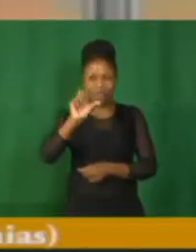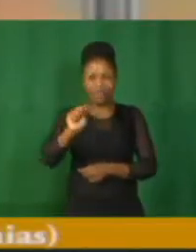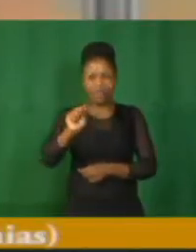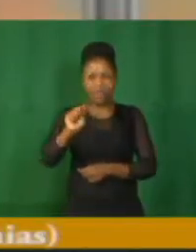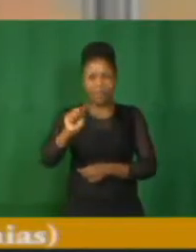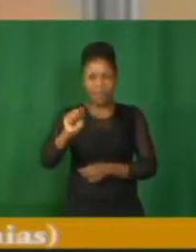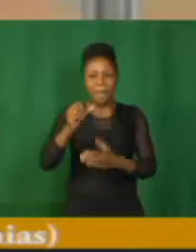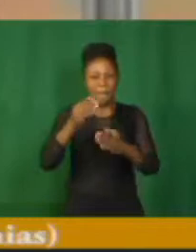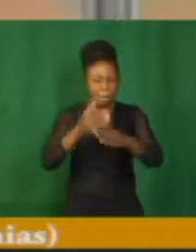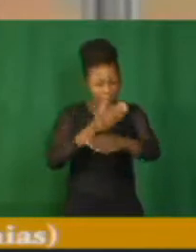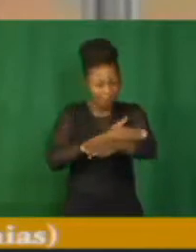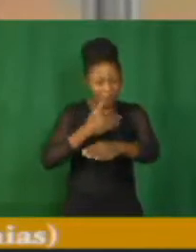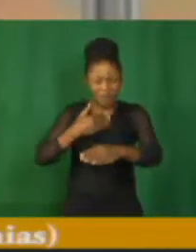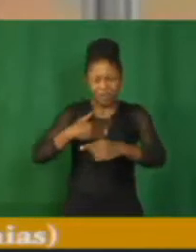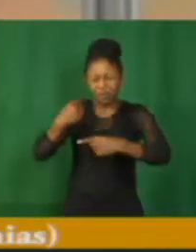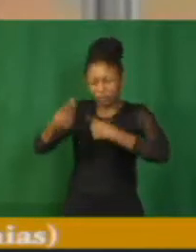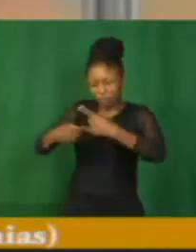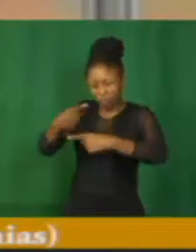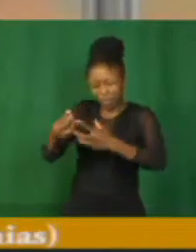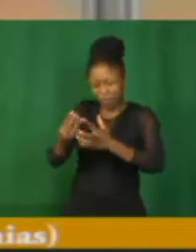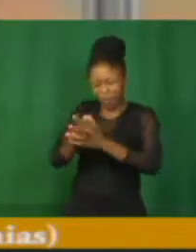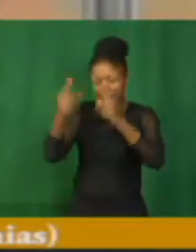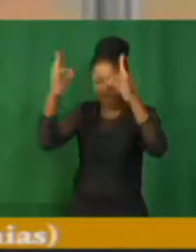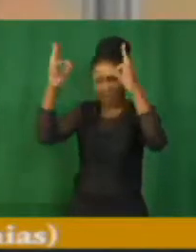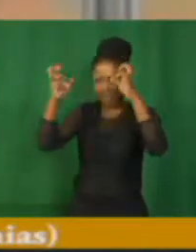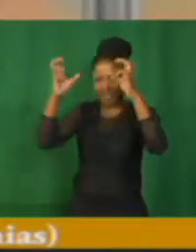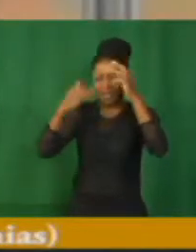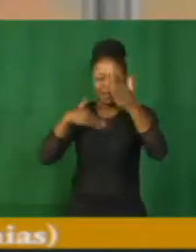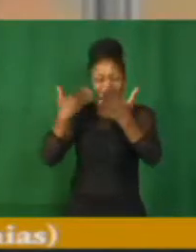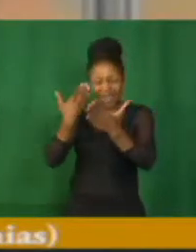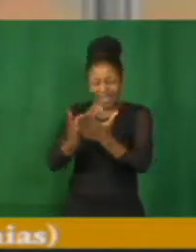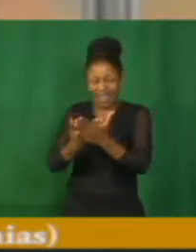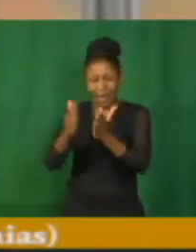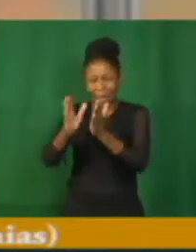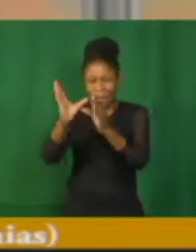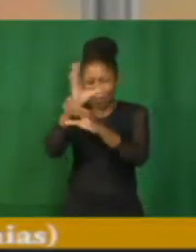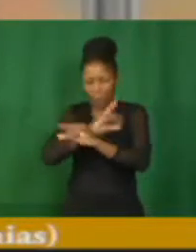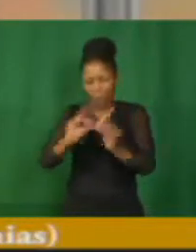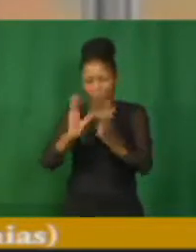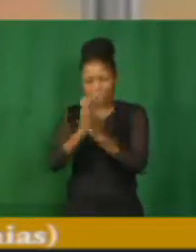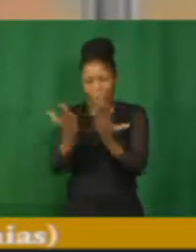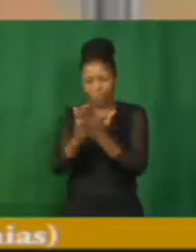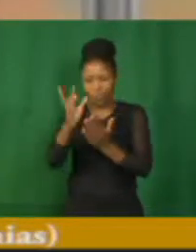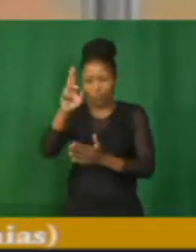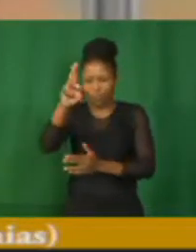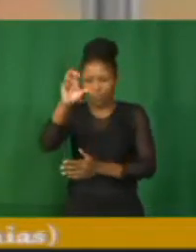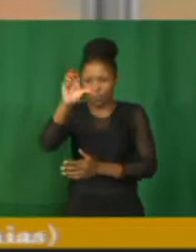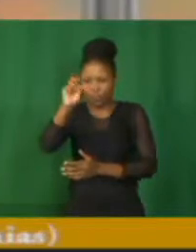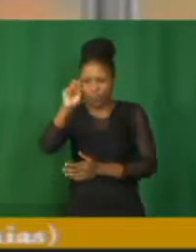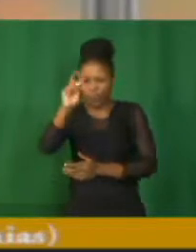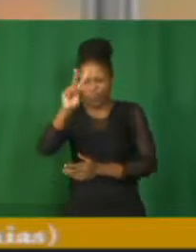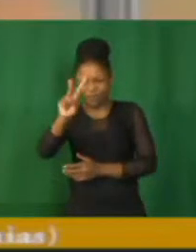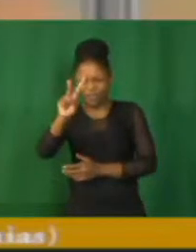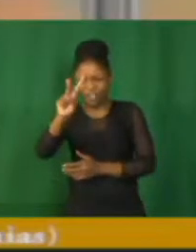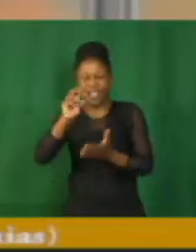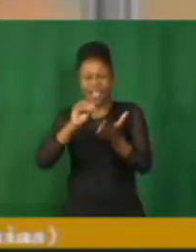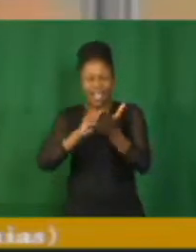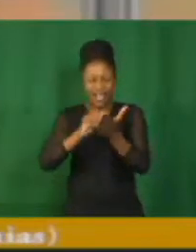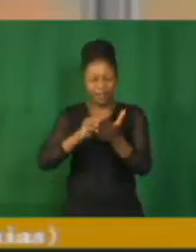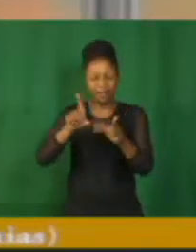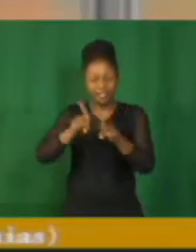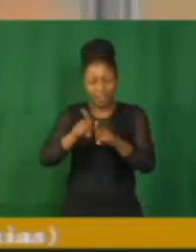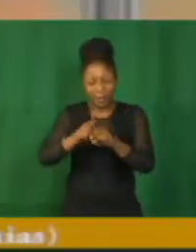please make sure that your notebook and your RSV Bible is with you. And in your RSV Bible, please